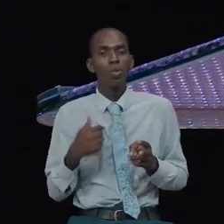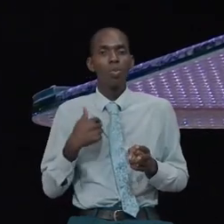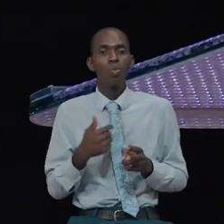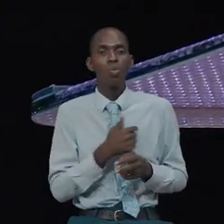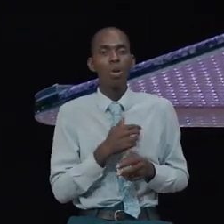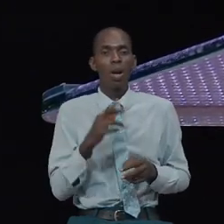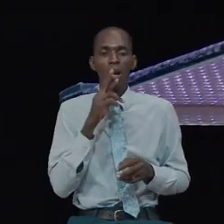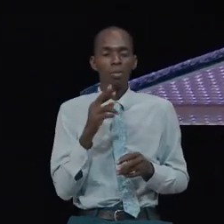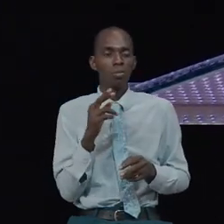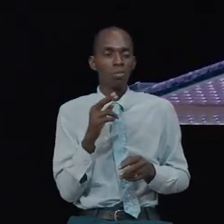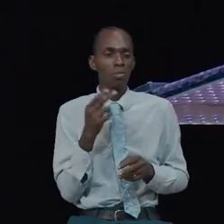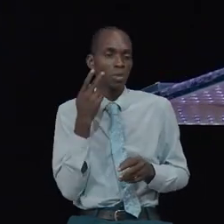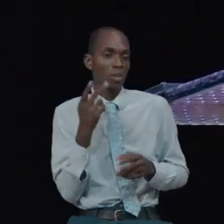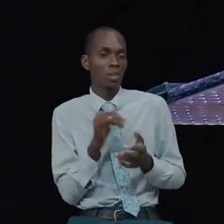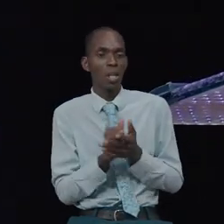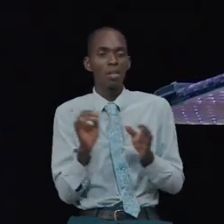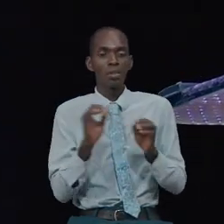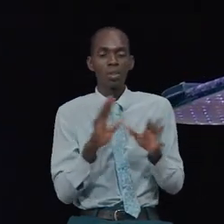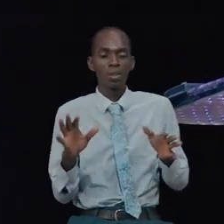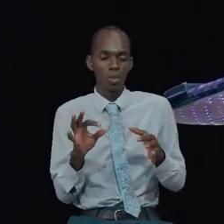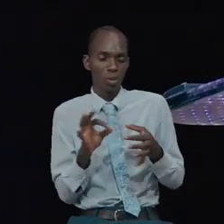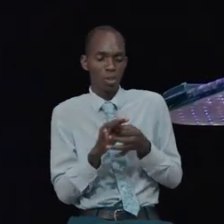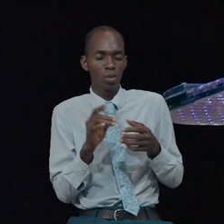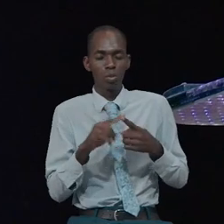nothing connected with the human hand